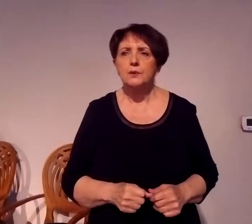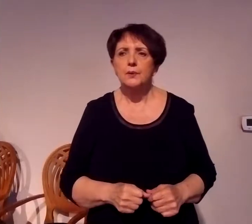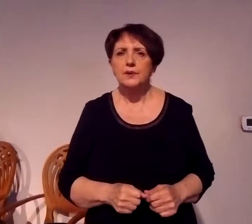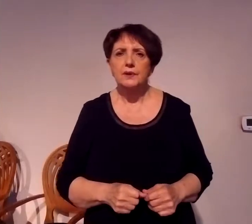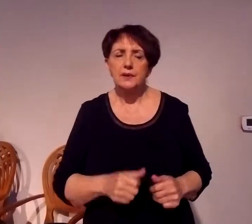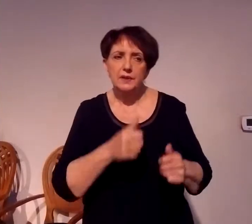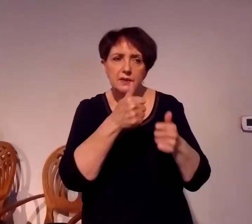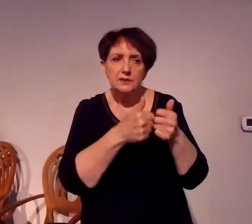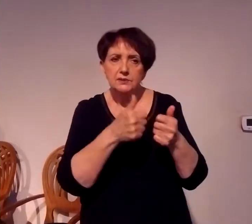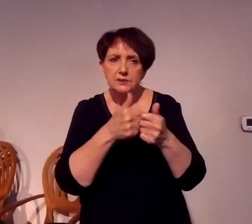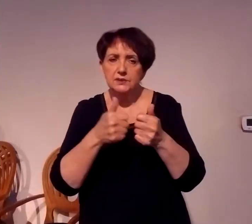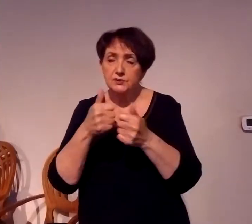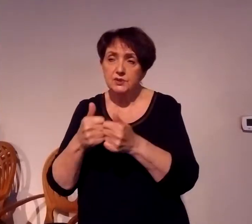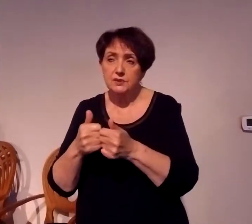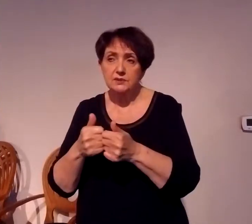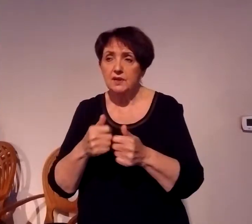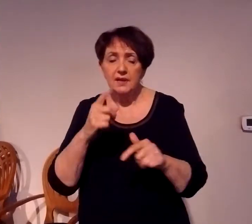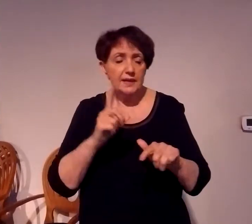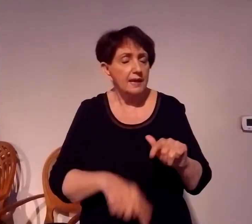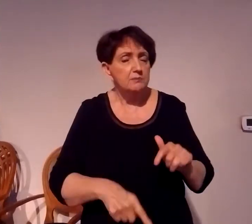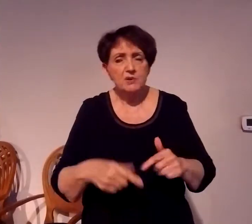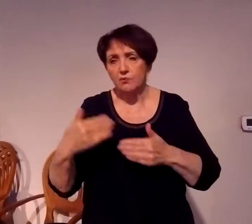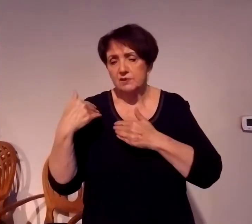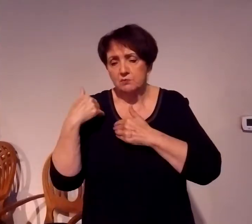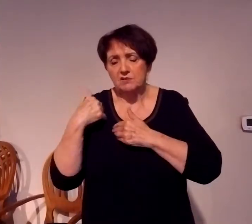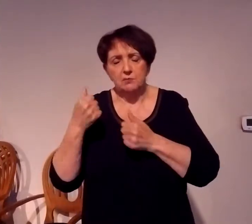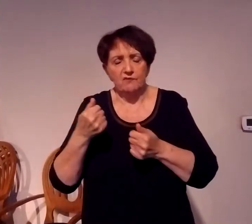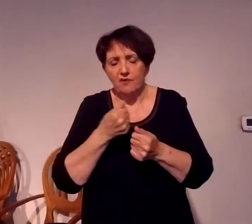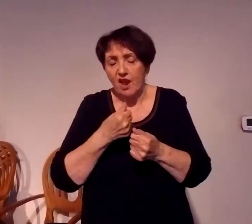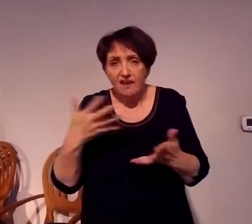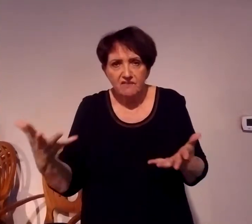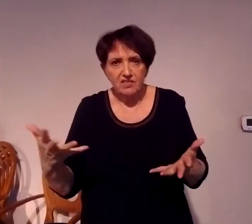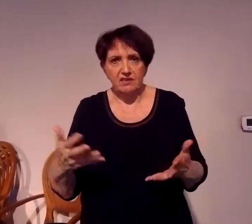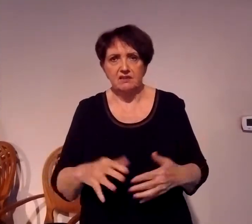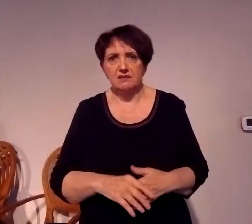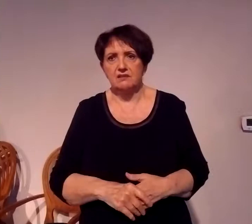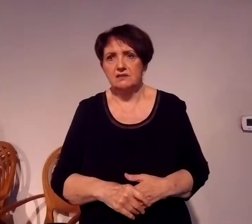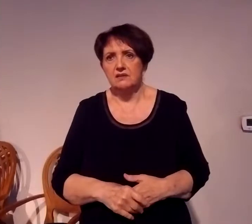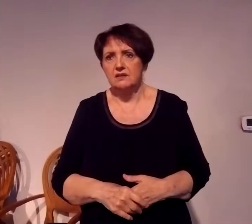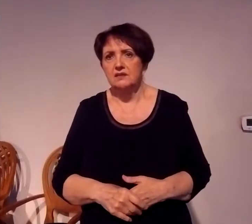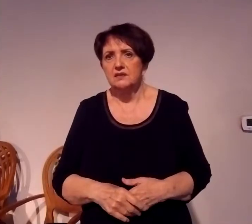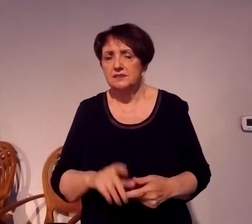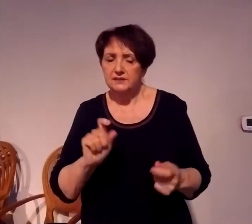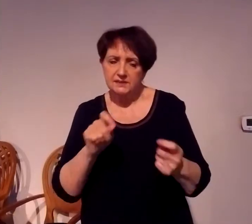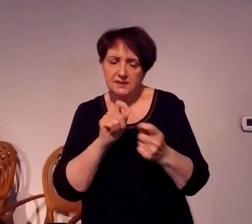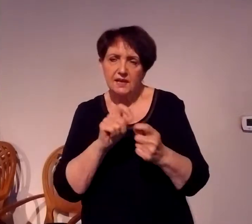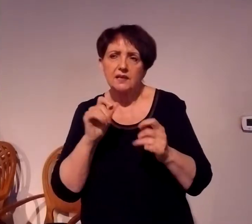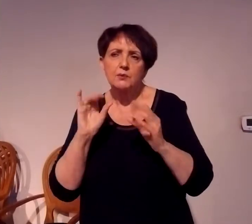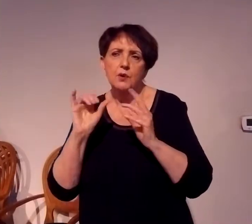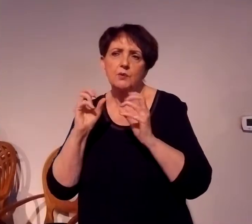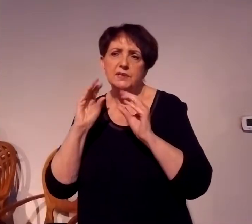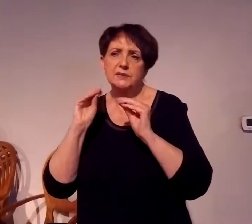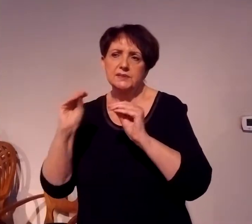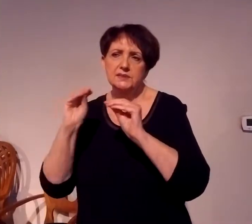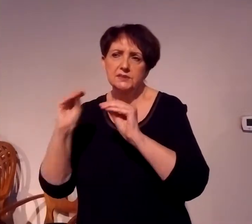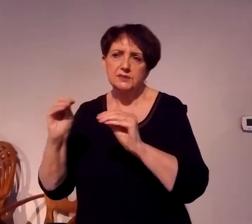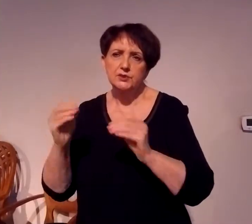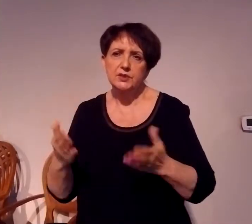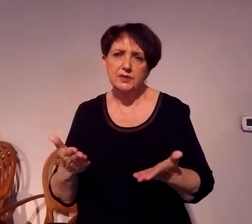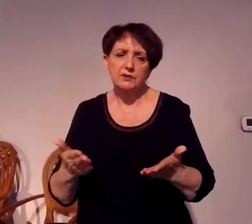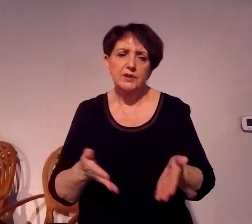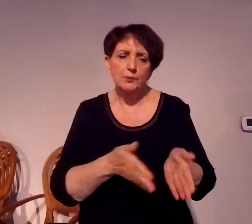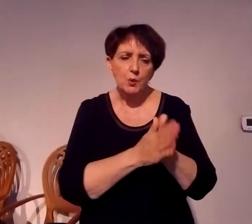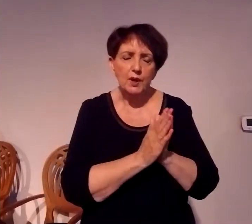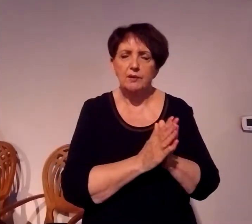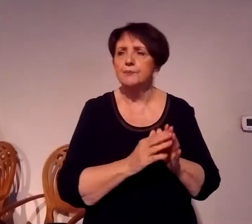one of us can't be responsible for it all. It's exactly what we teach in our spiritual mind treatments, in our affirmative prayer, right? You know,